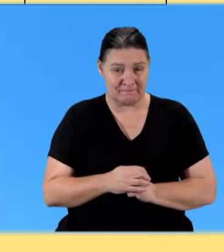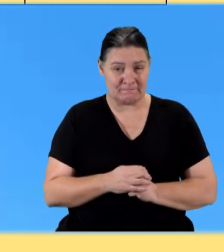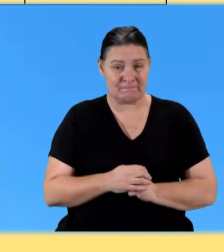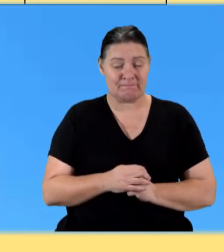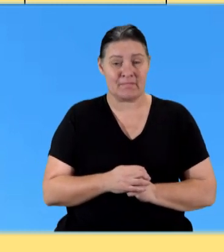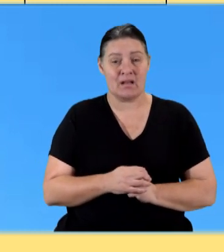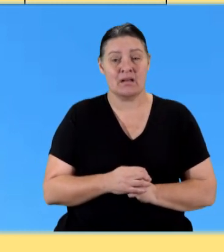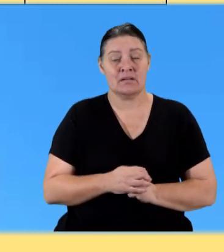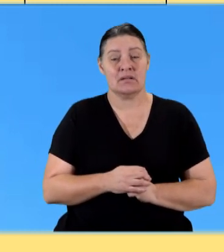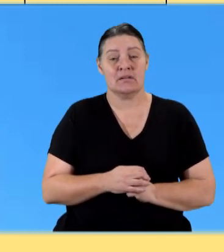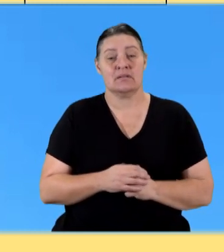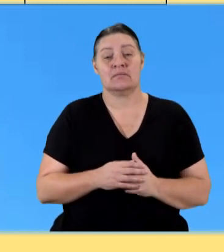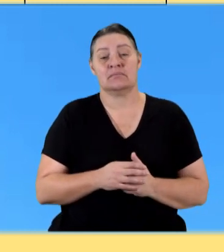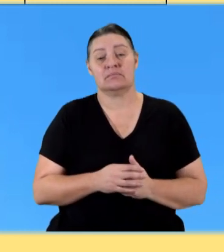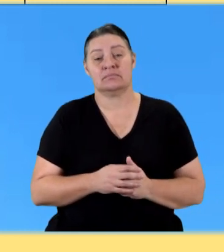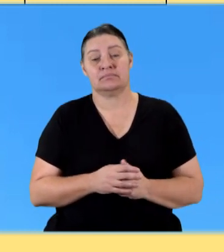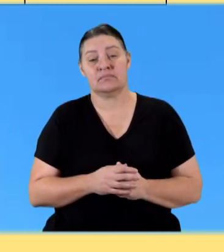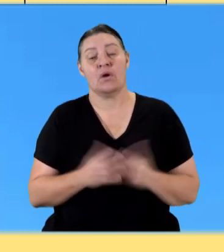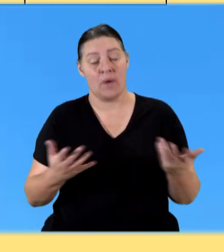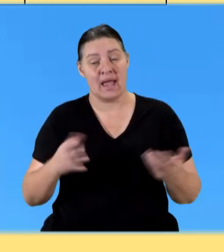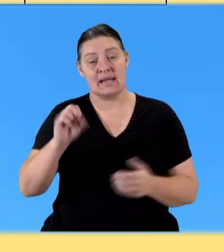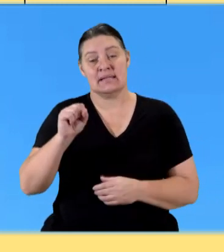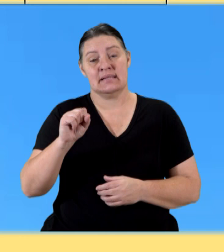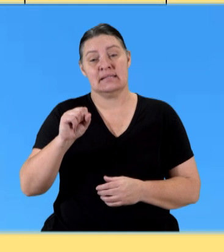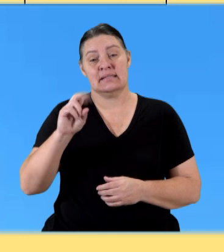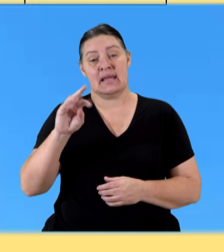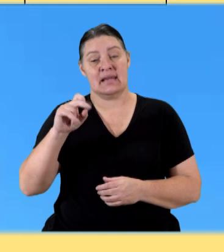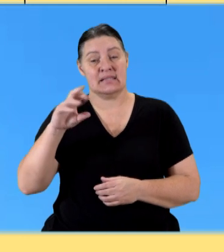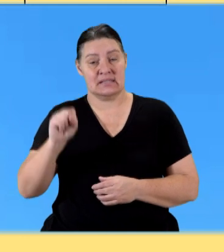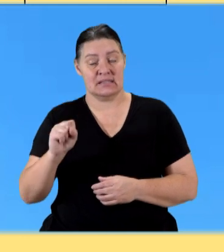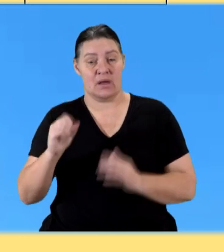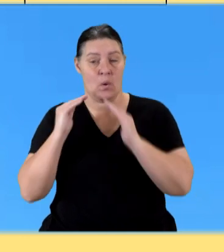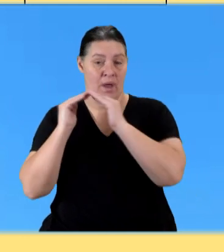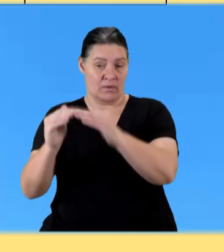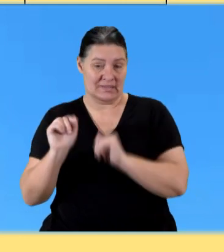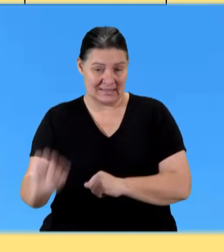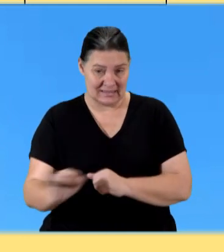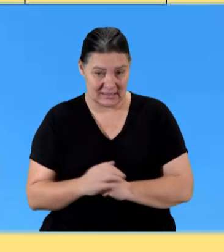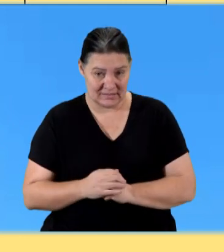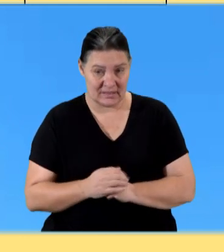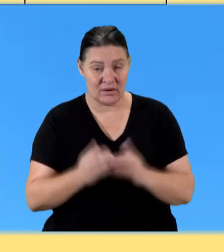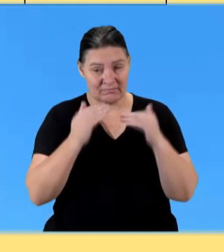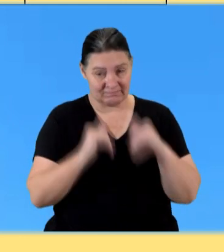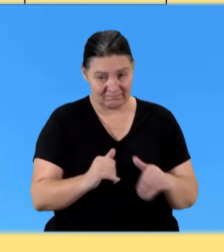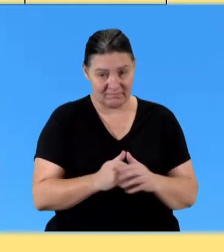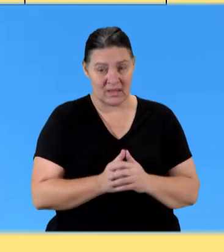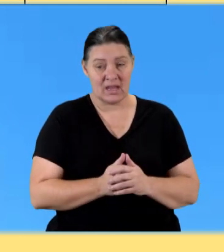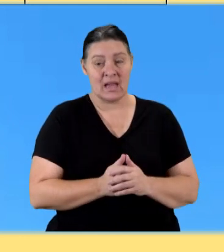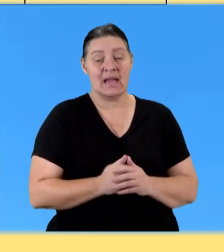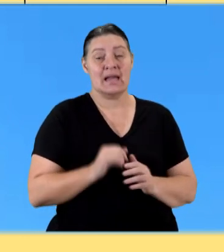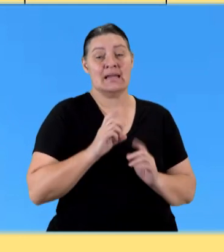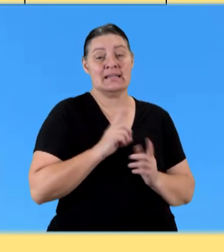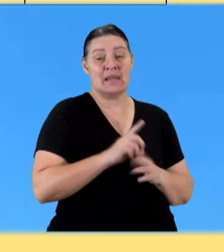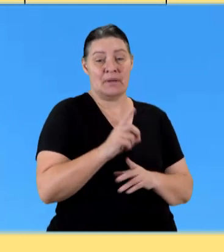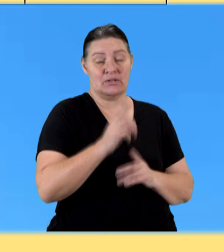list under Sons Warehouse. Let's go to D. A debit note